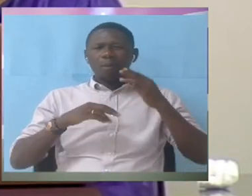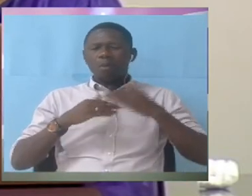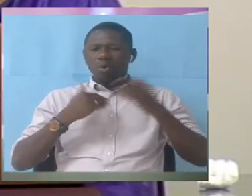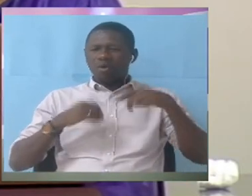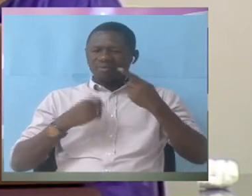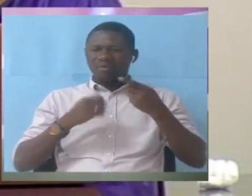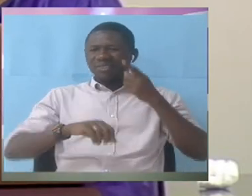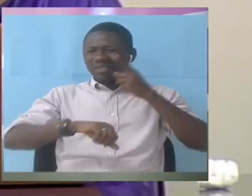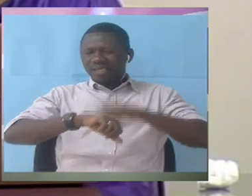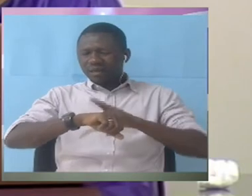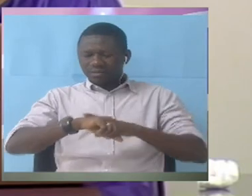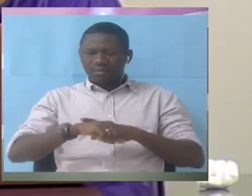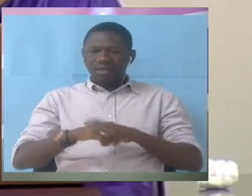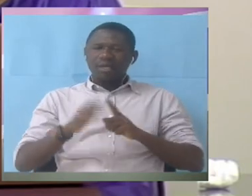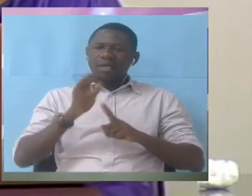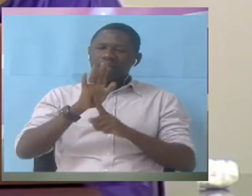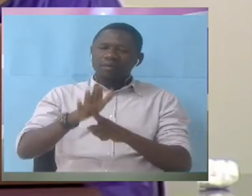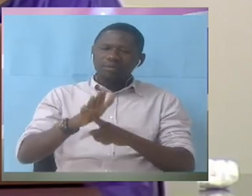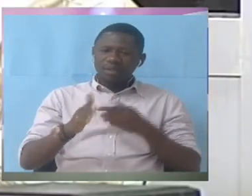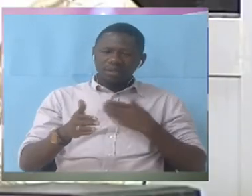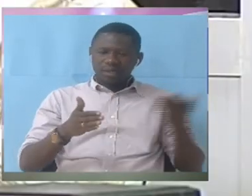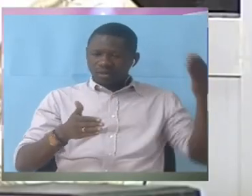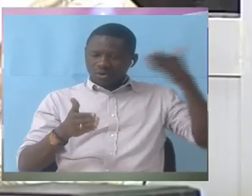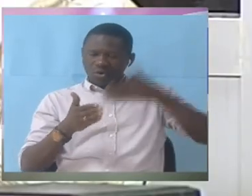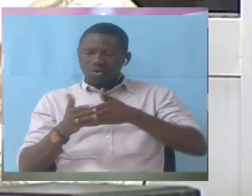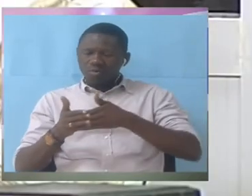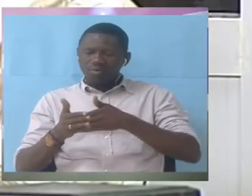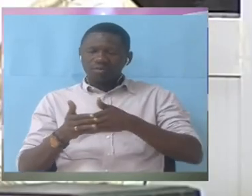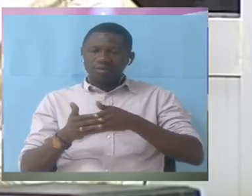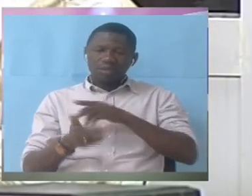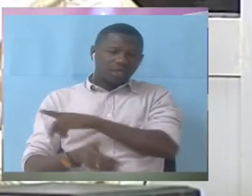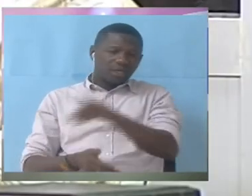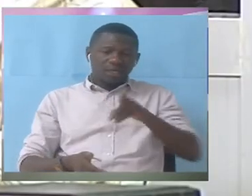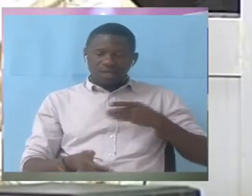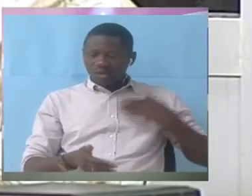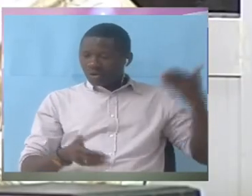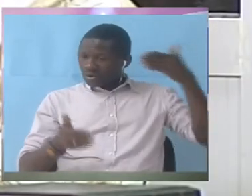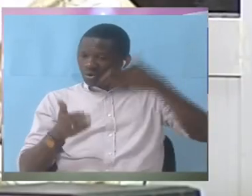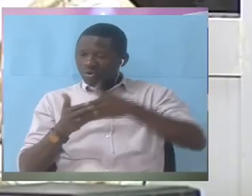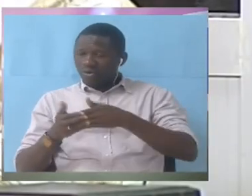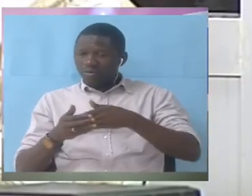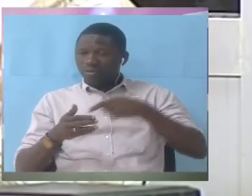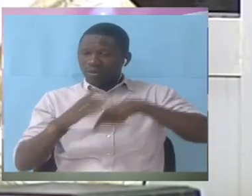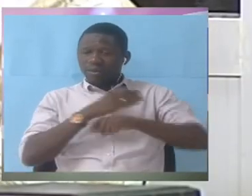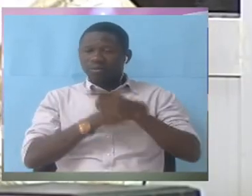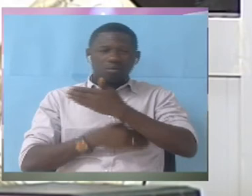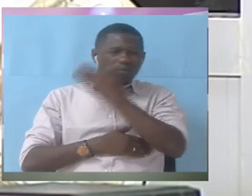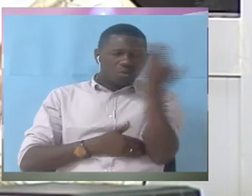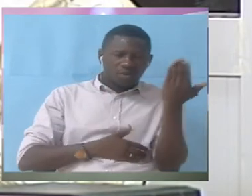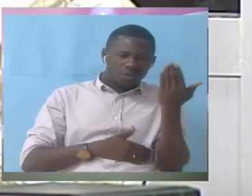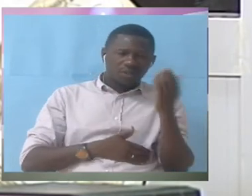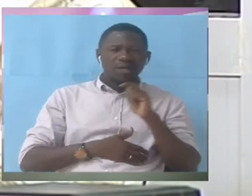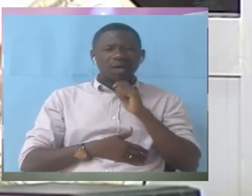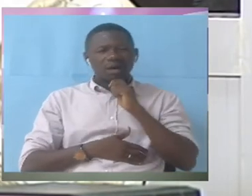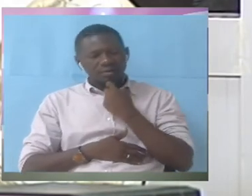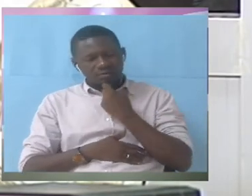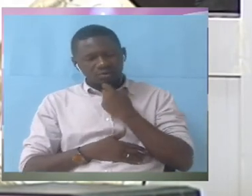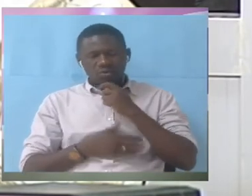Did they come in the morning, at night, or in the evening? In the middle of the night,